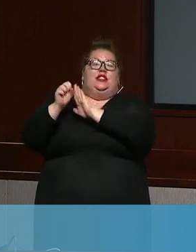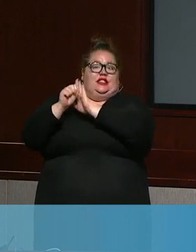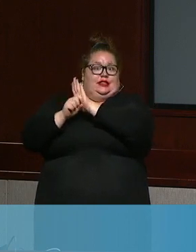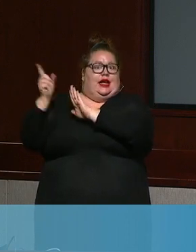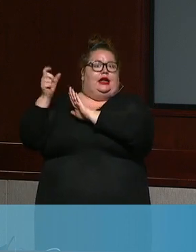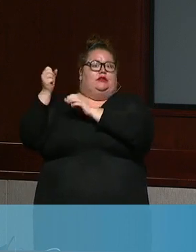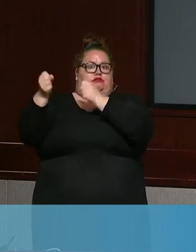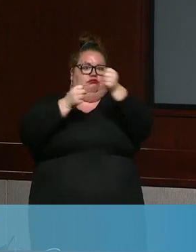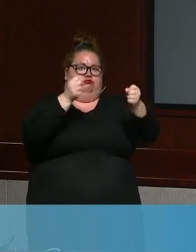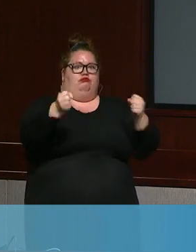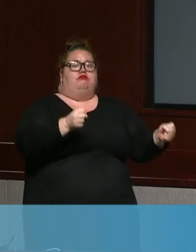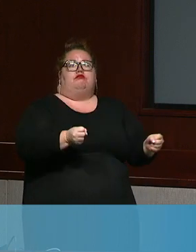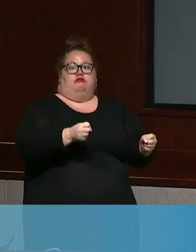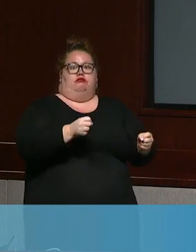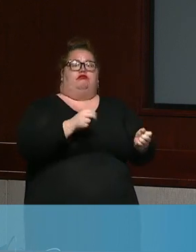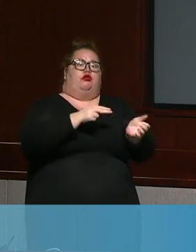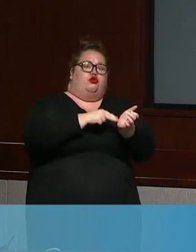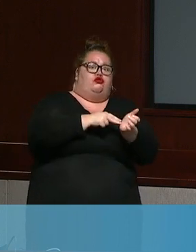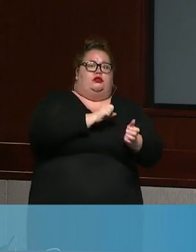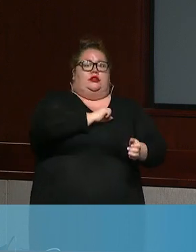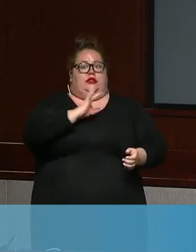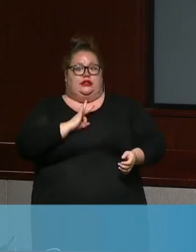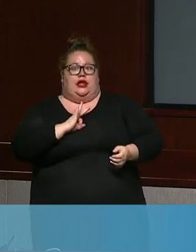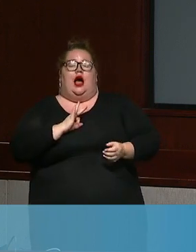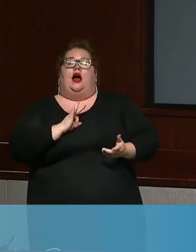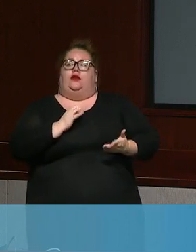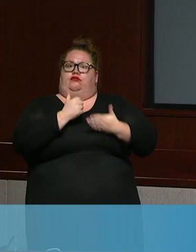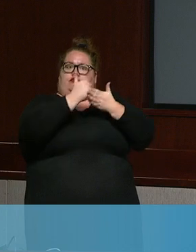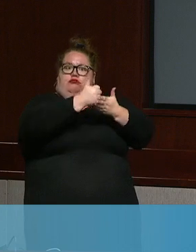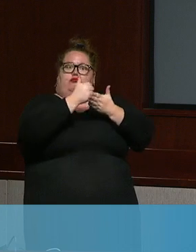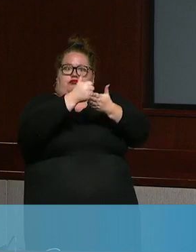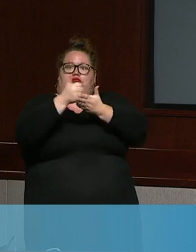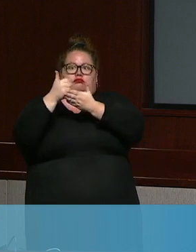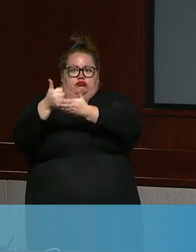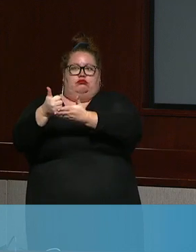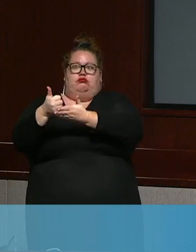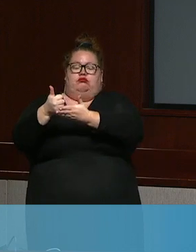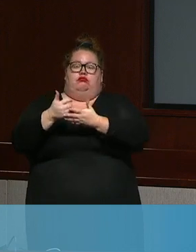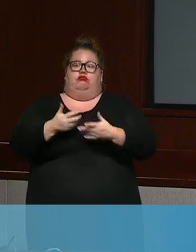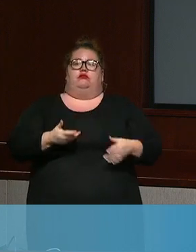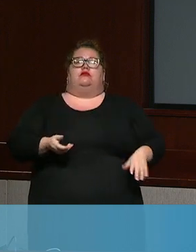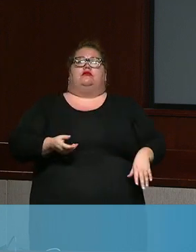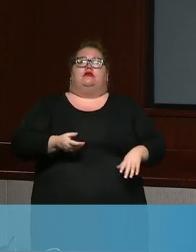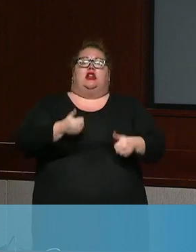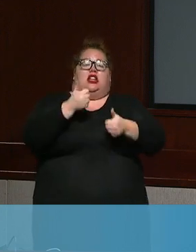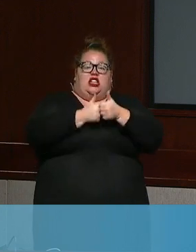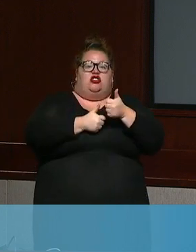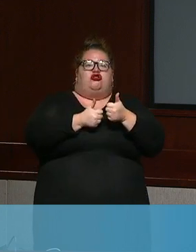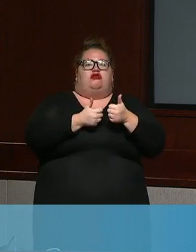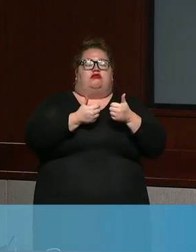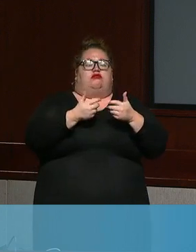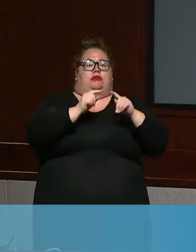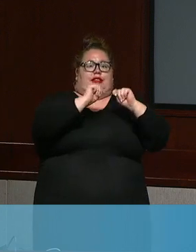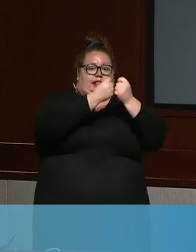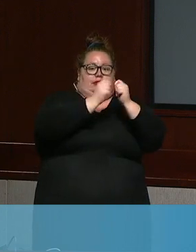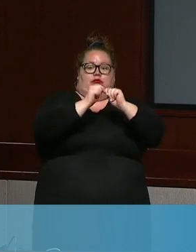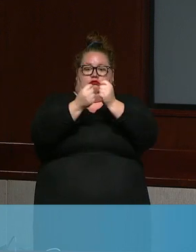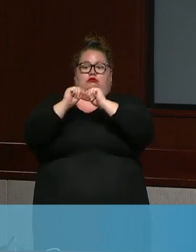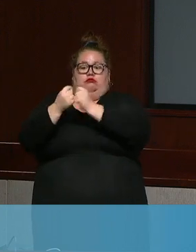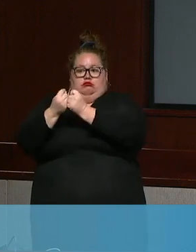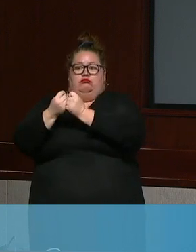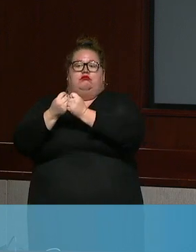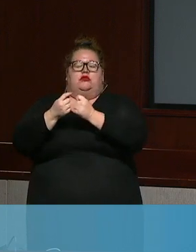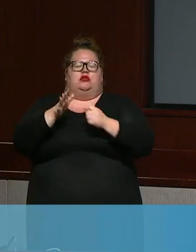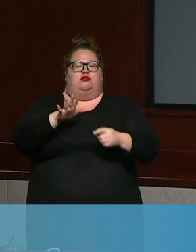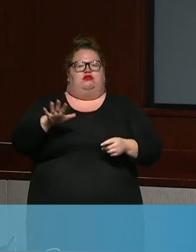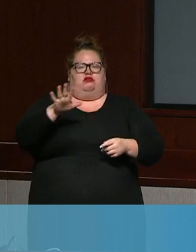those 3 locations. Each team is made up of about the same configuration. They